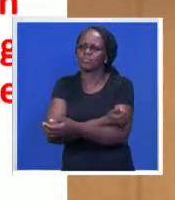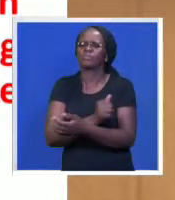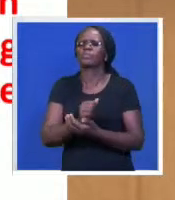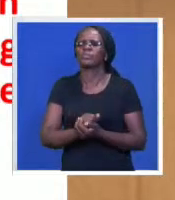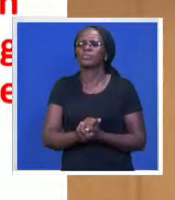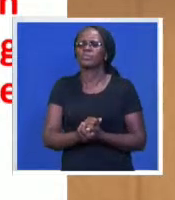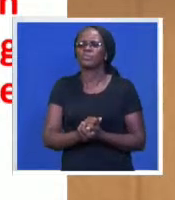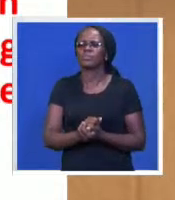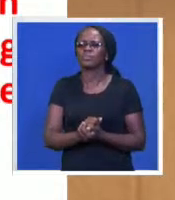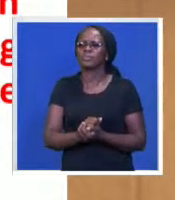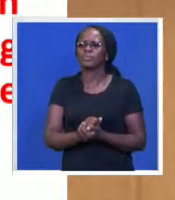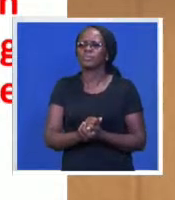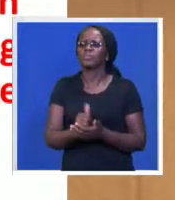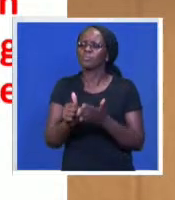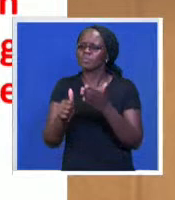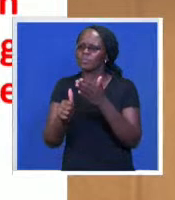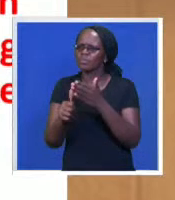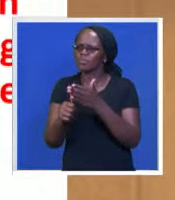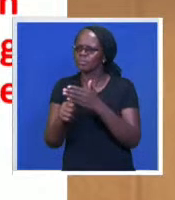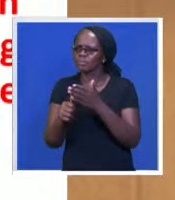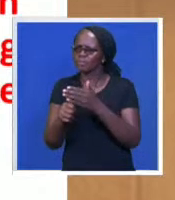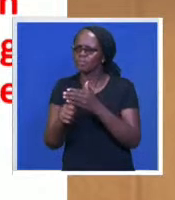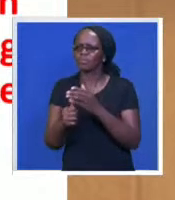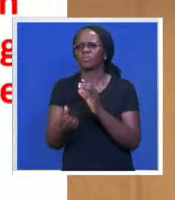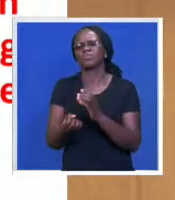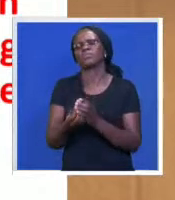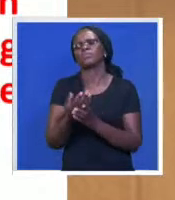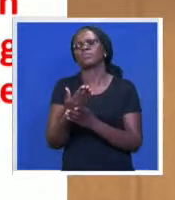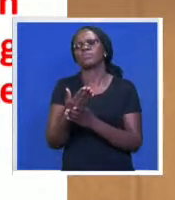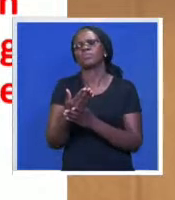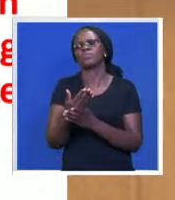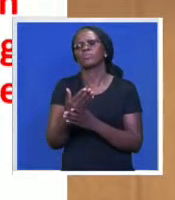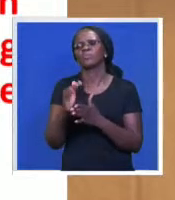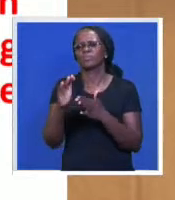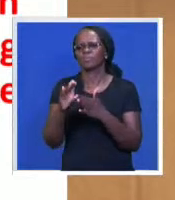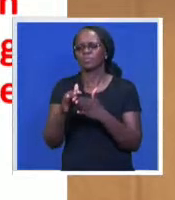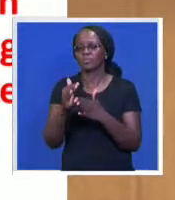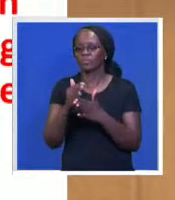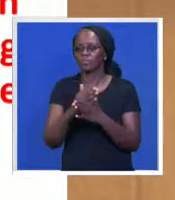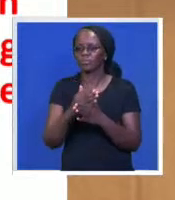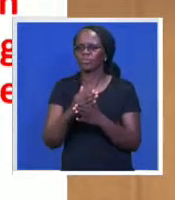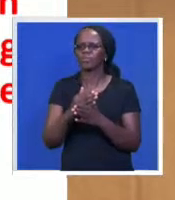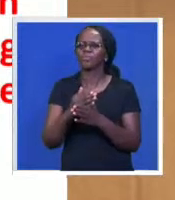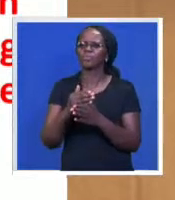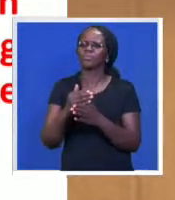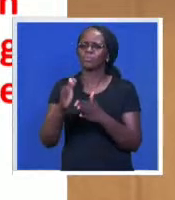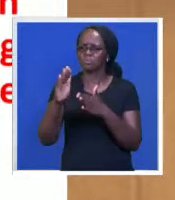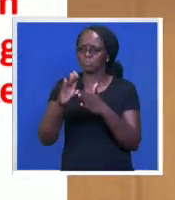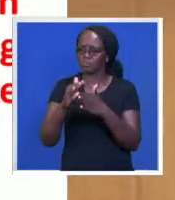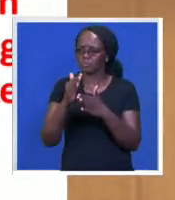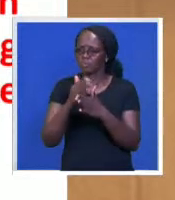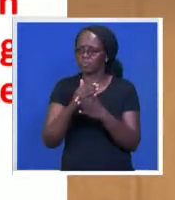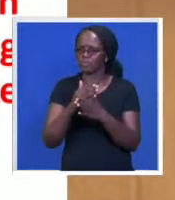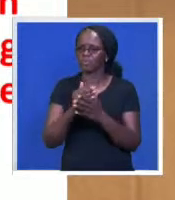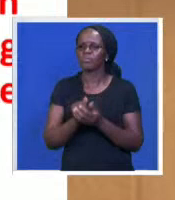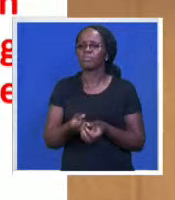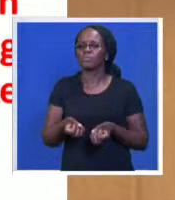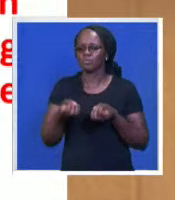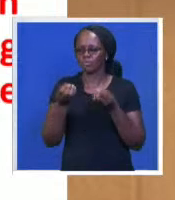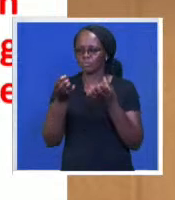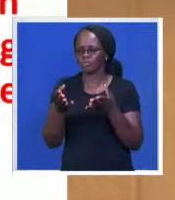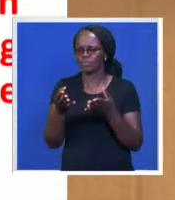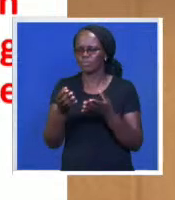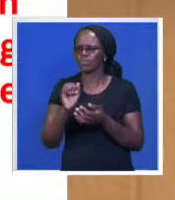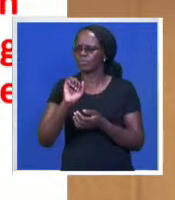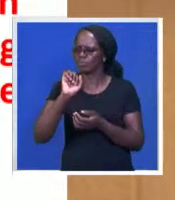this topic sentence, if I may call it that, and then you insert the conjunction here, which is because, and then you give your